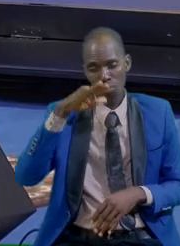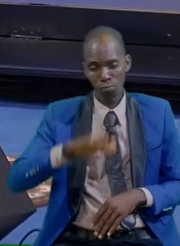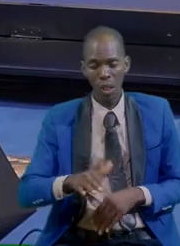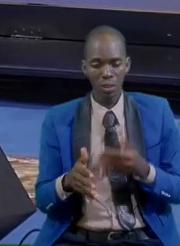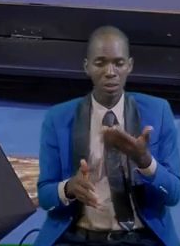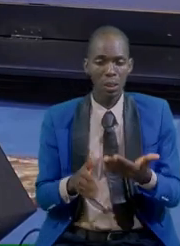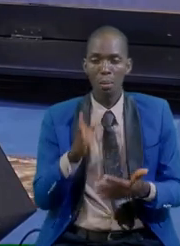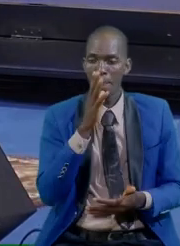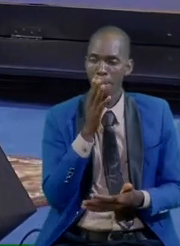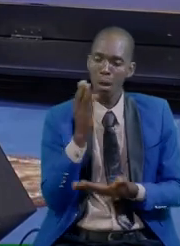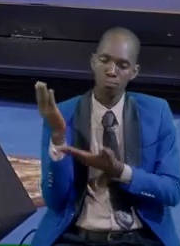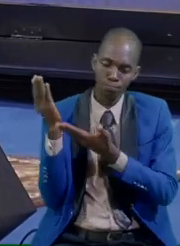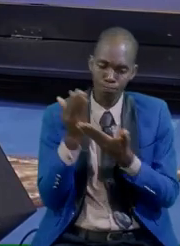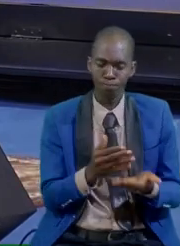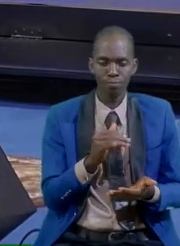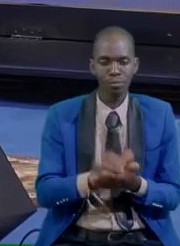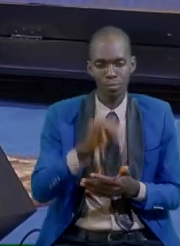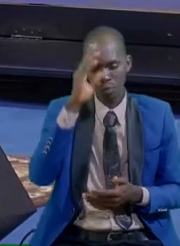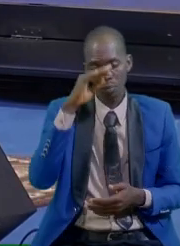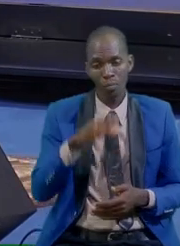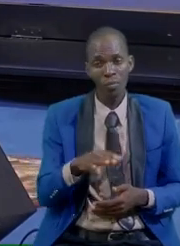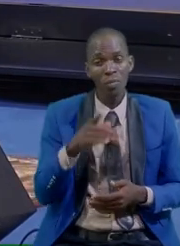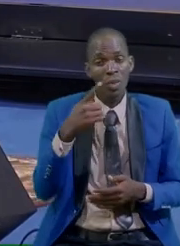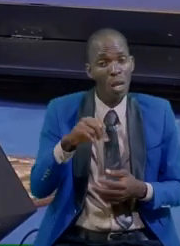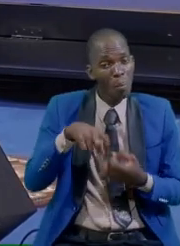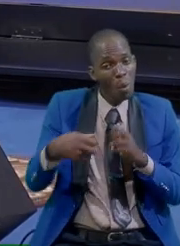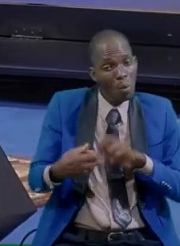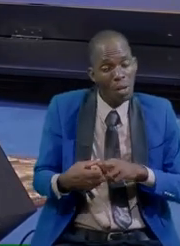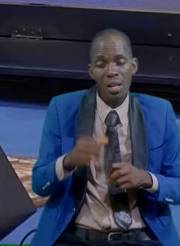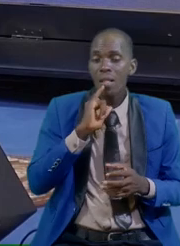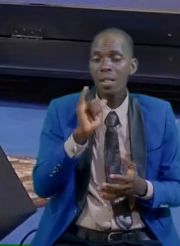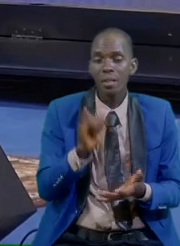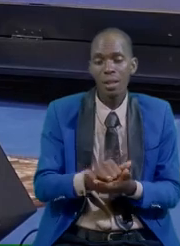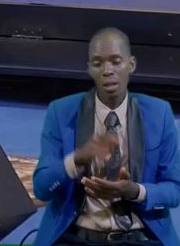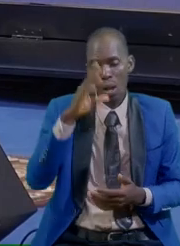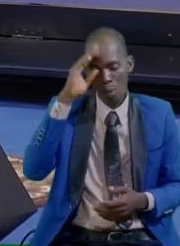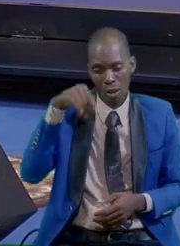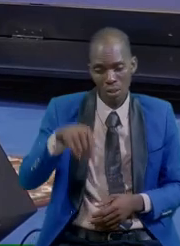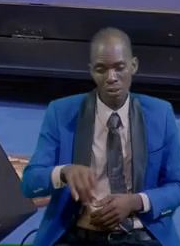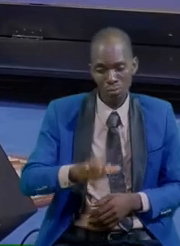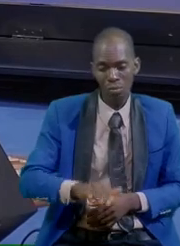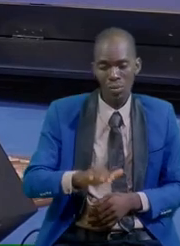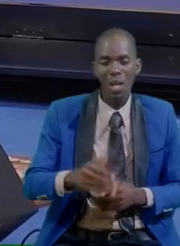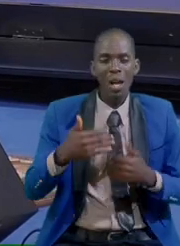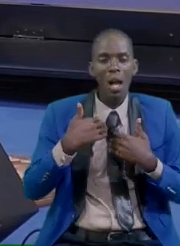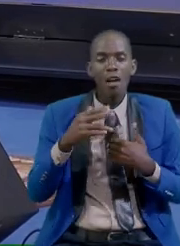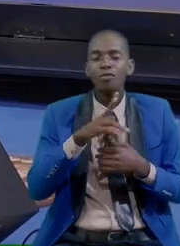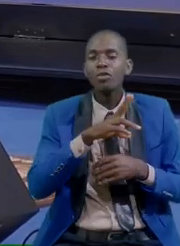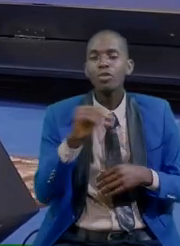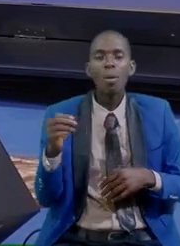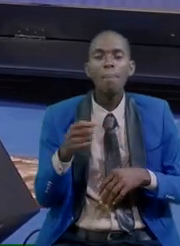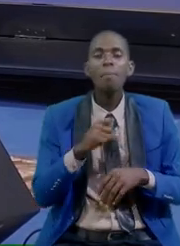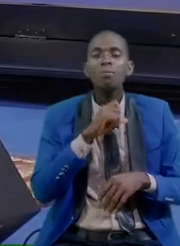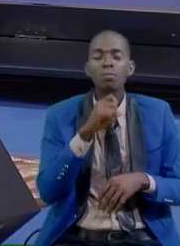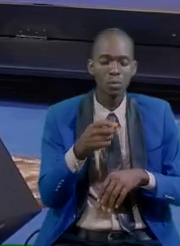boy. The problem was the boy had no bone in one of the legs, just flesh, like